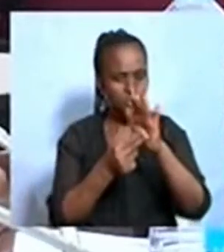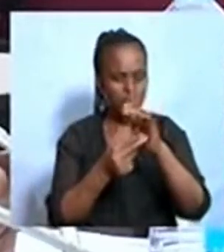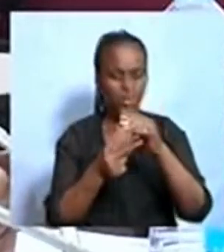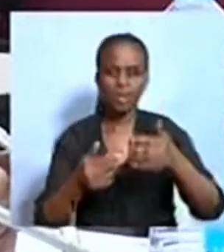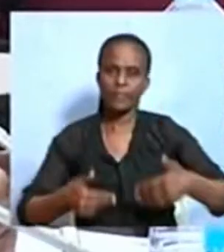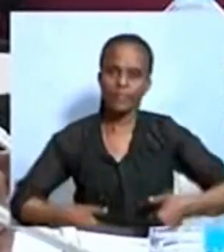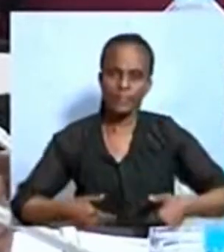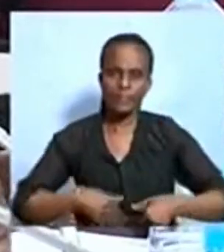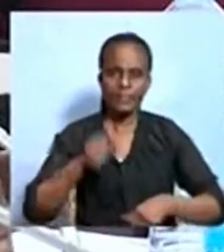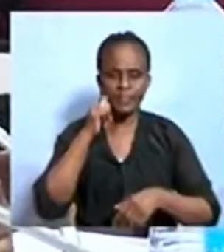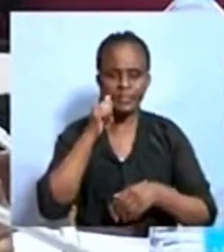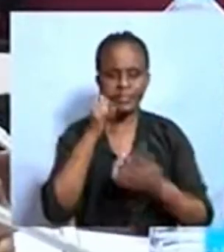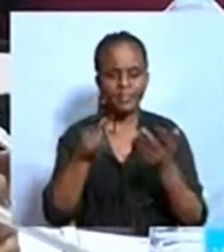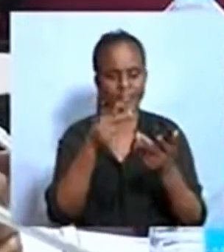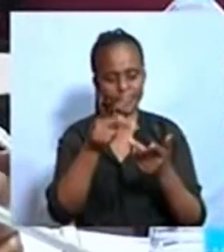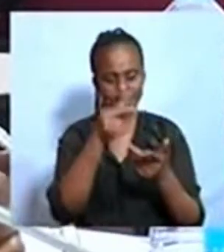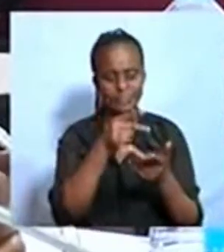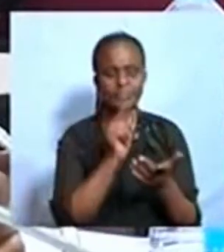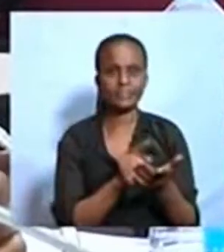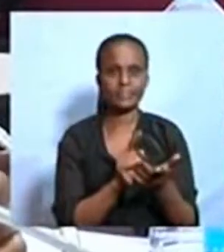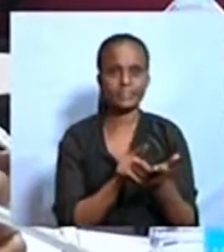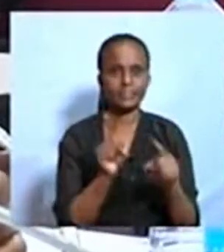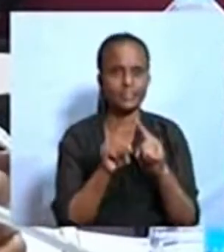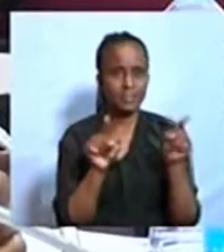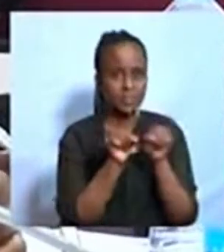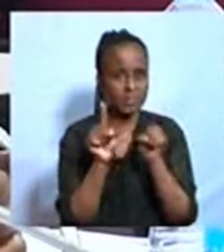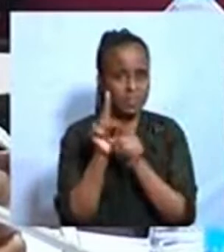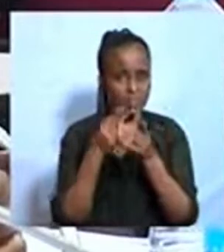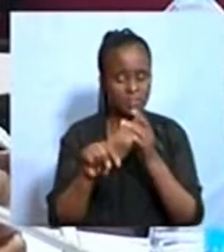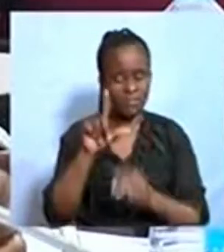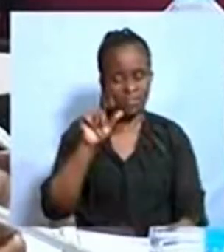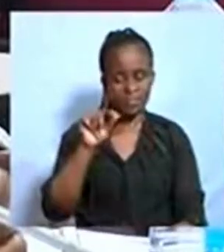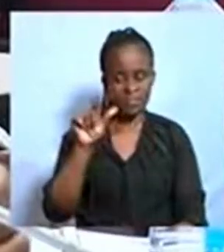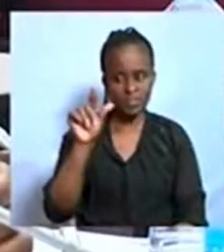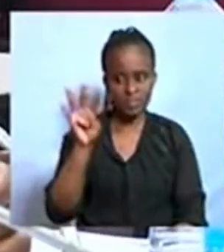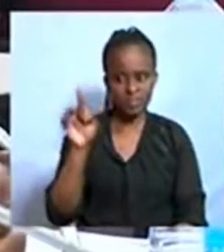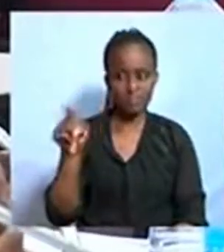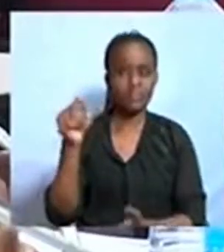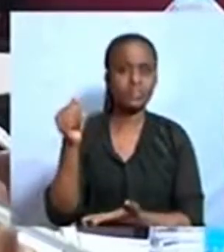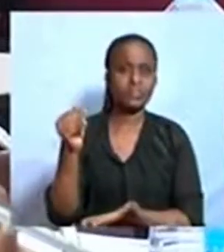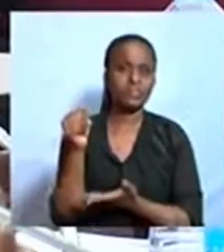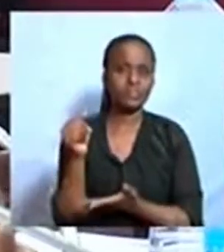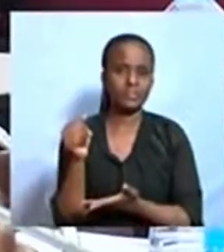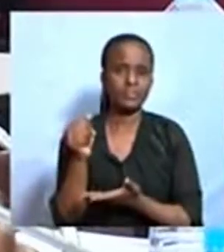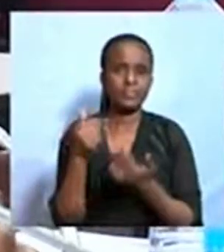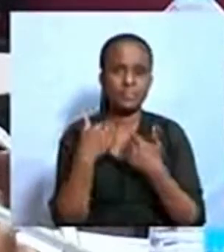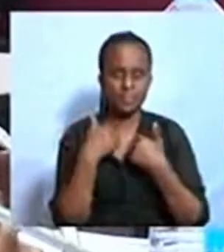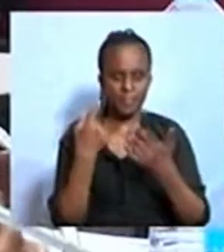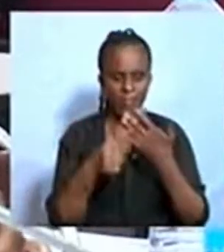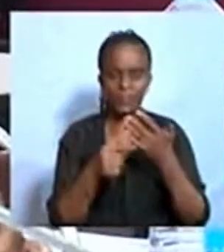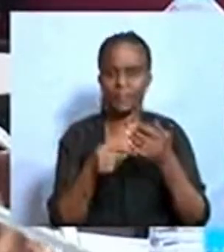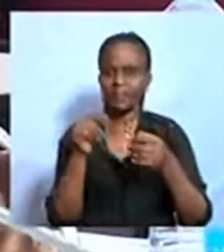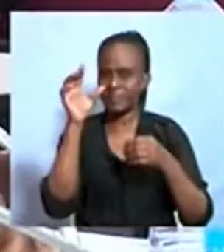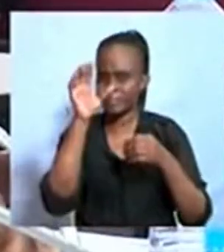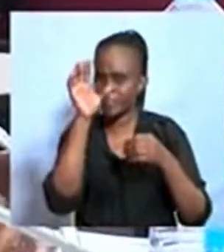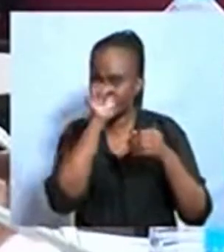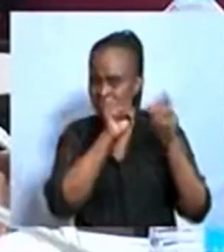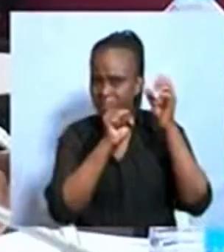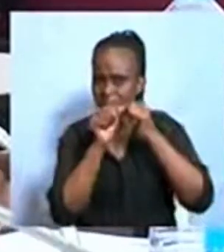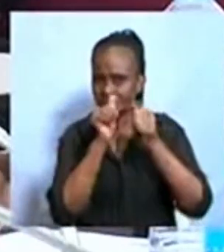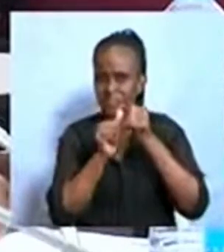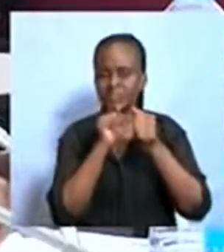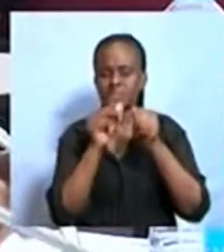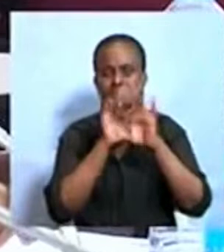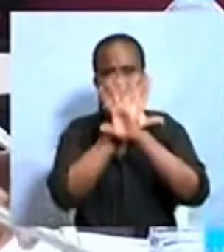a priority, but also that the 2024 budget carries an assumption that might not come out